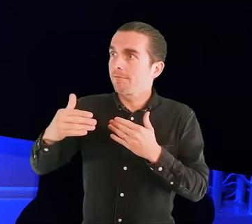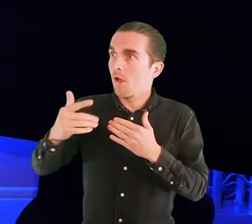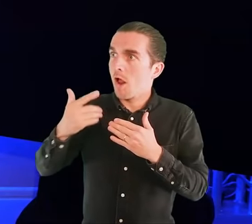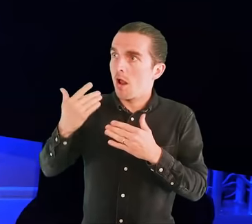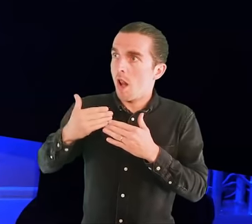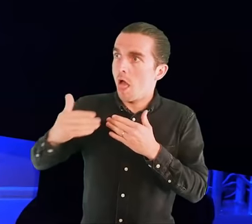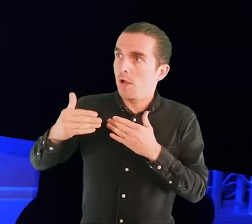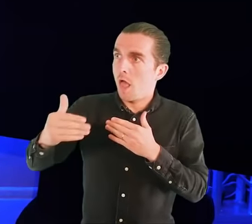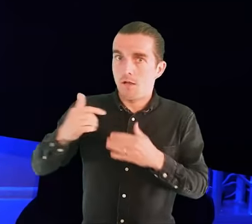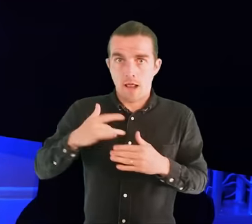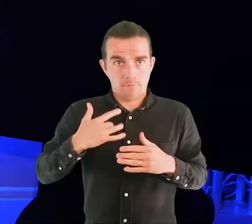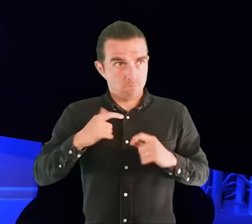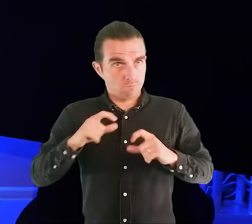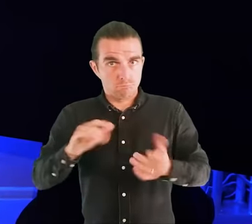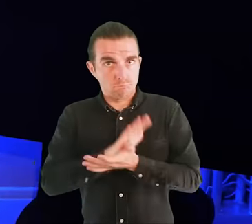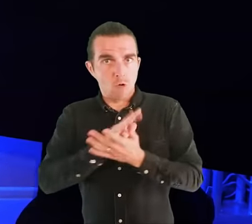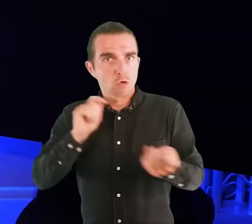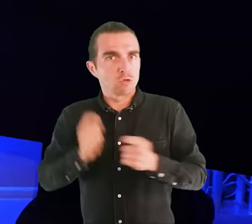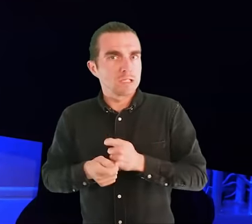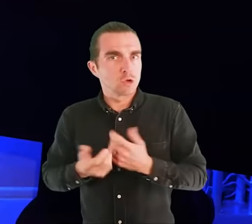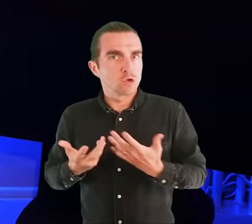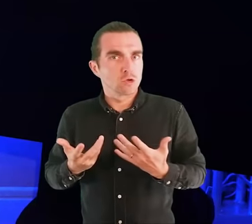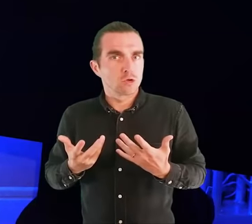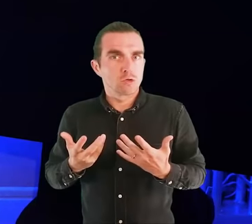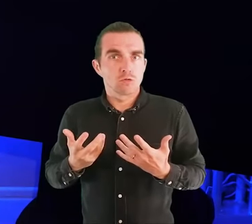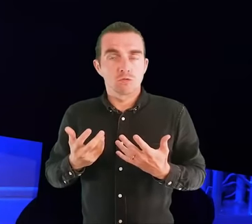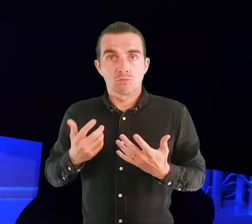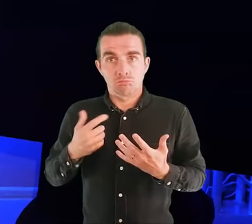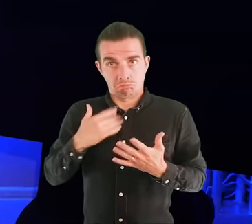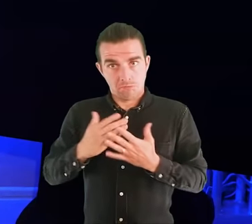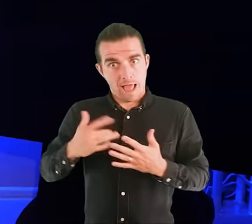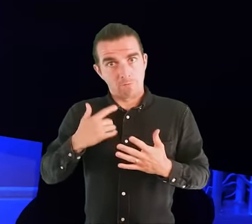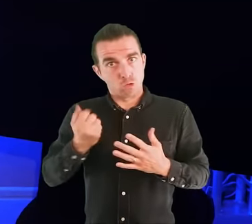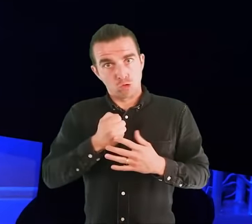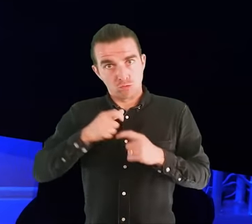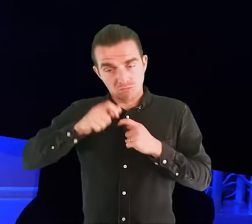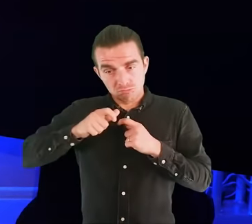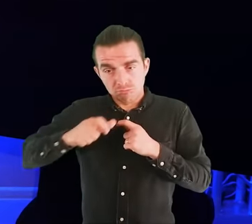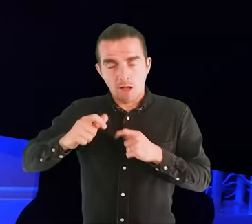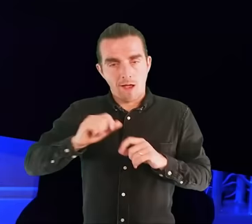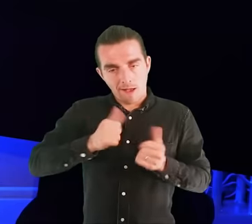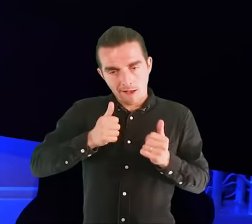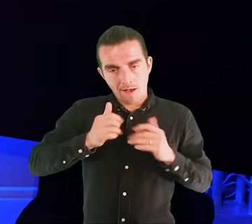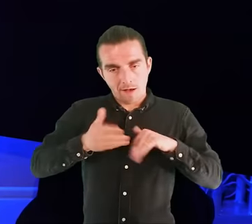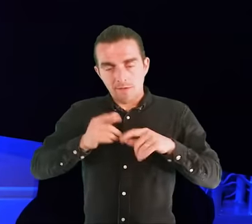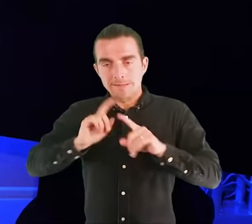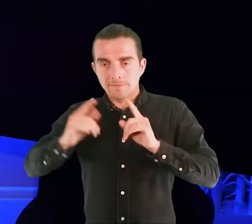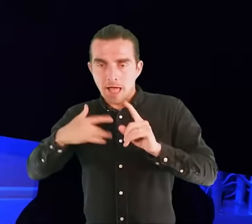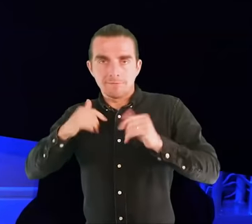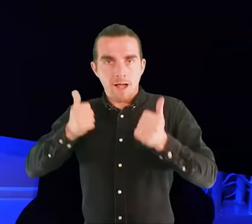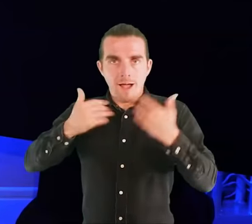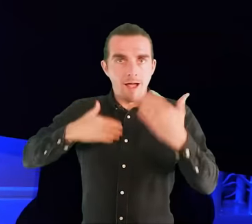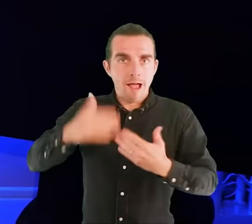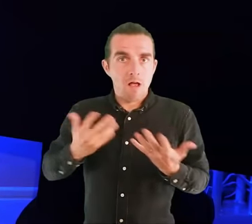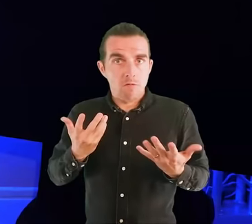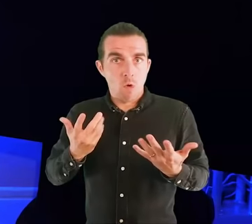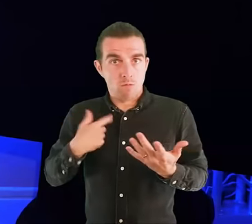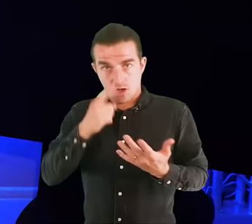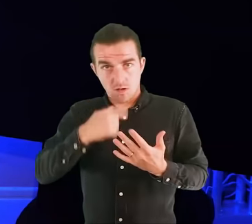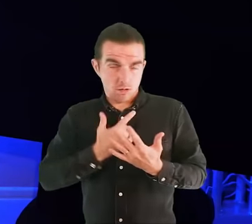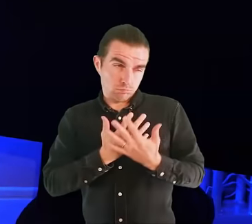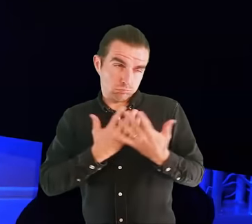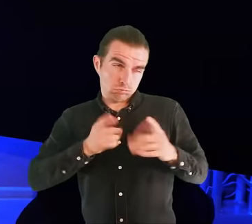What will happen to marriage and relationships? Would we abandon marriage as a concept in favor of kids raising partnerships?